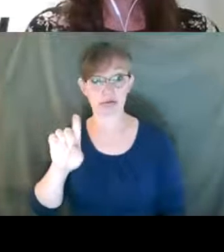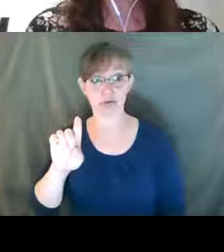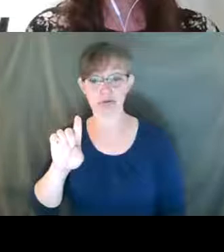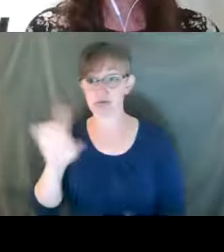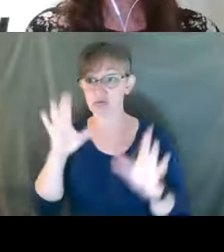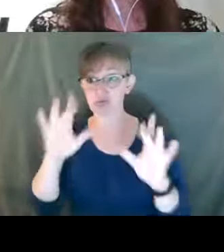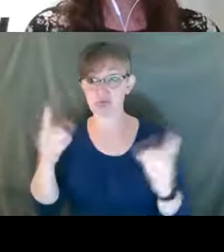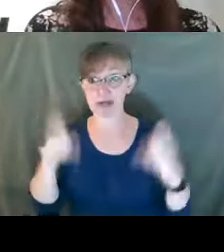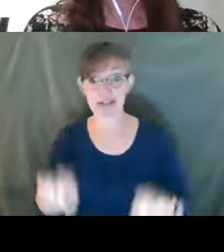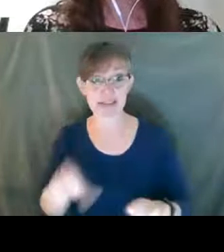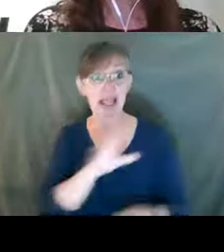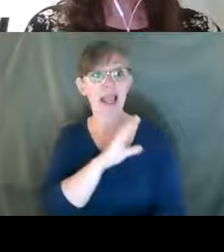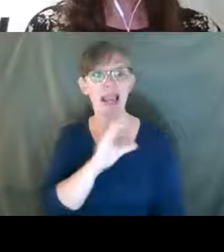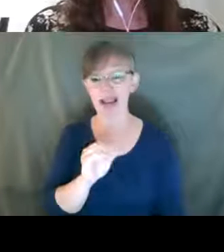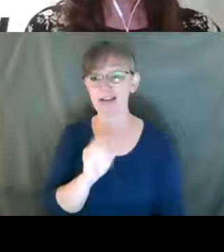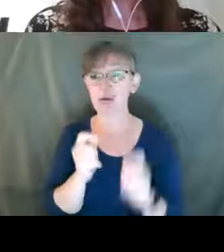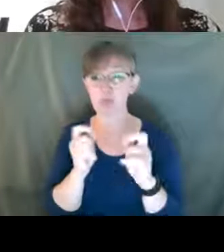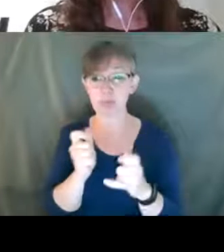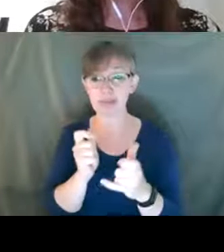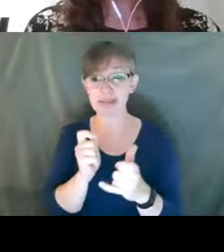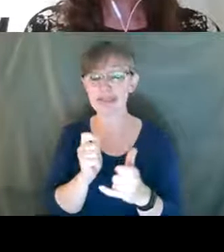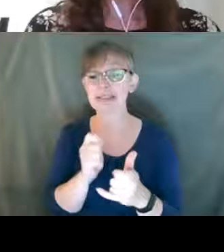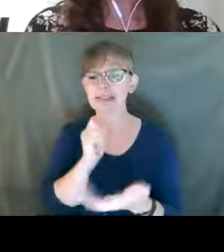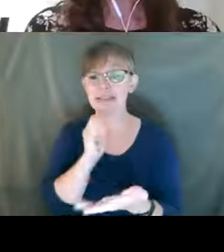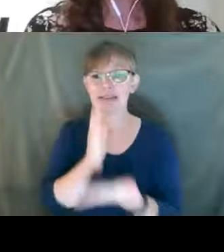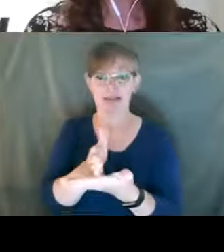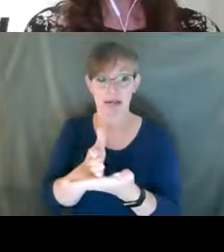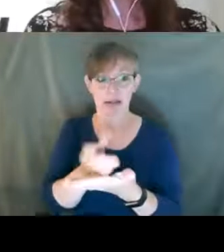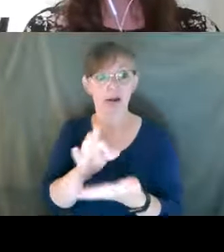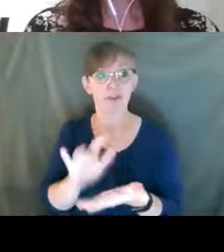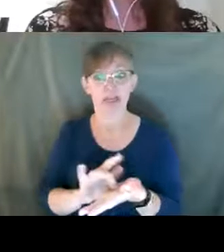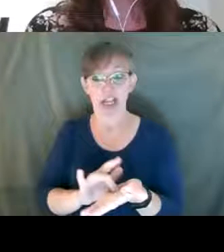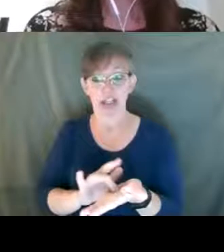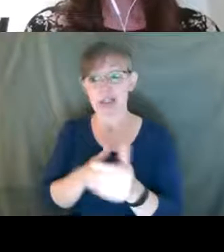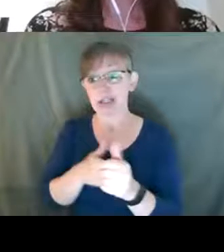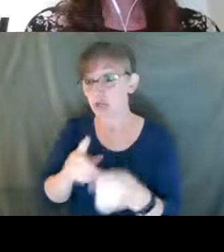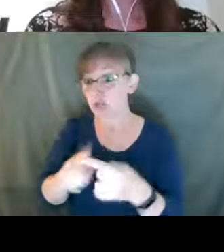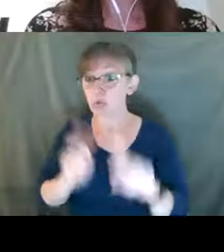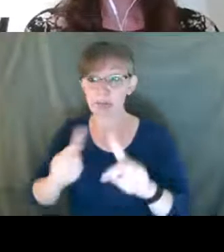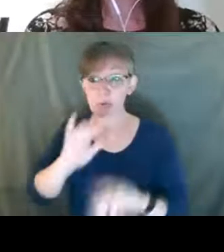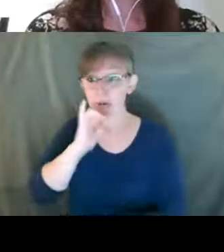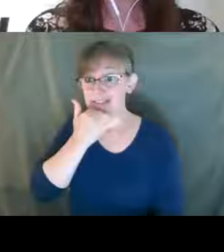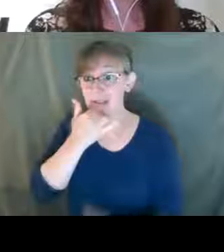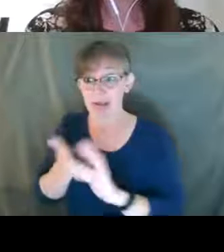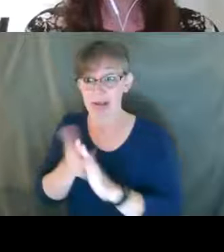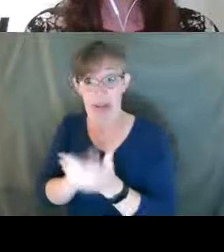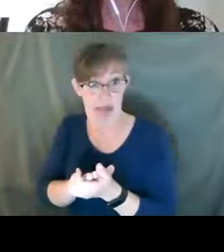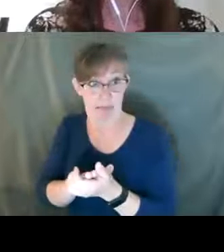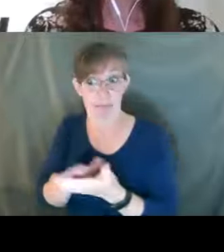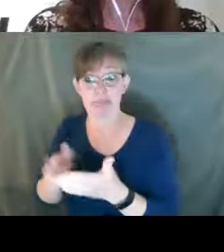of medications, leading those who innocently became dependent to turn to other